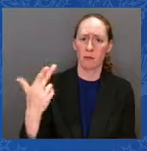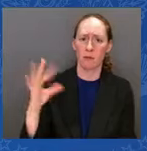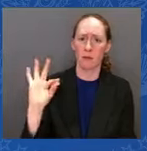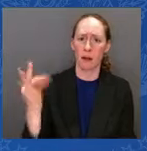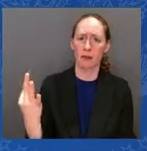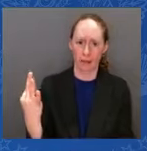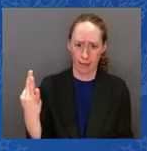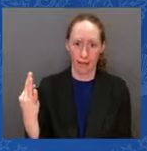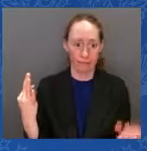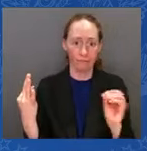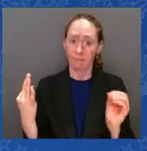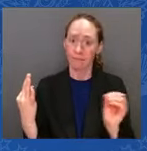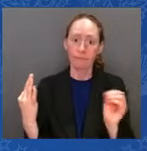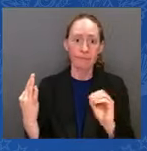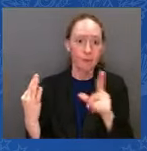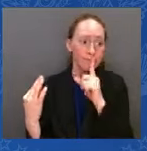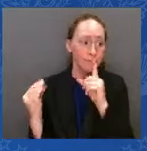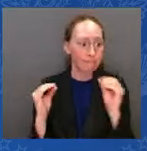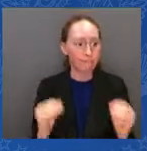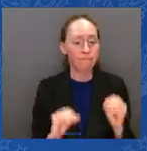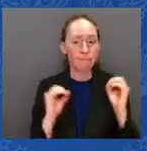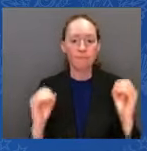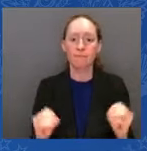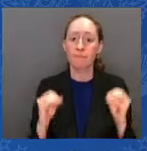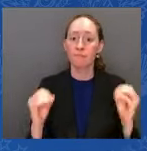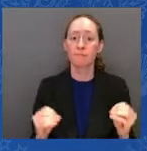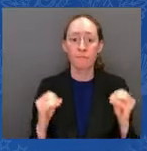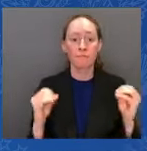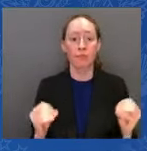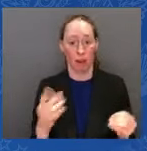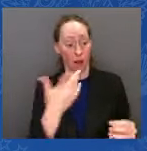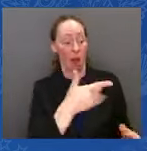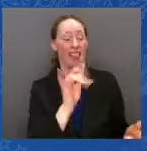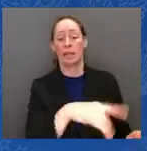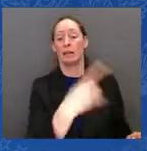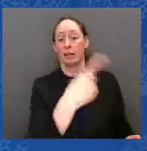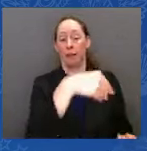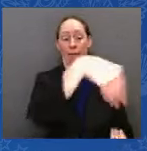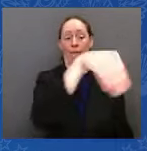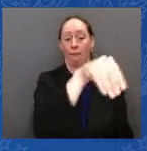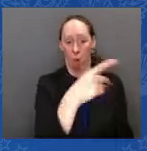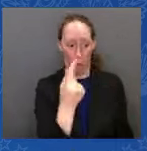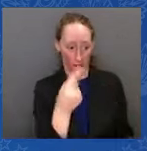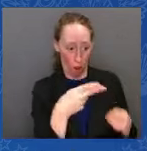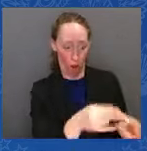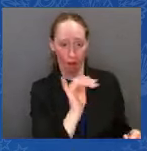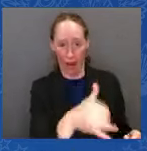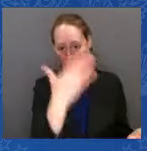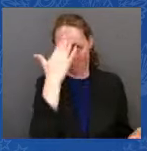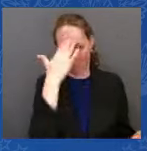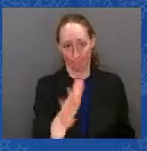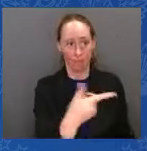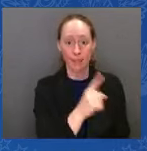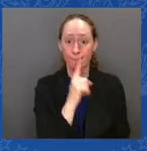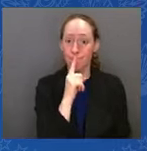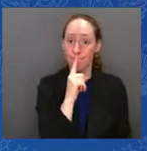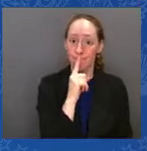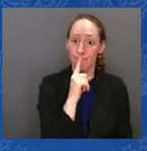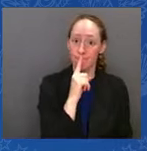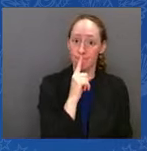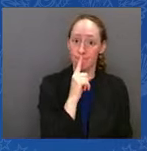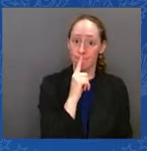so-called budget, I don't know what you'd call it, his connecting the two items. He didn't do that until 5 days after he did it,